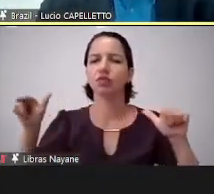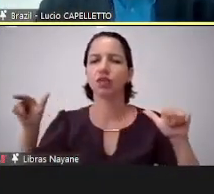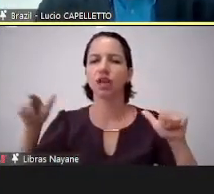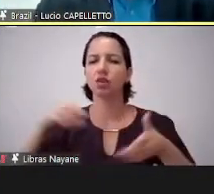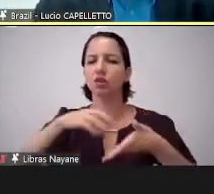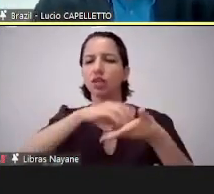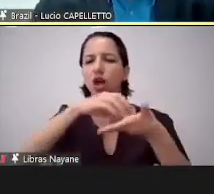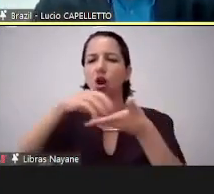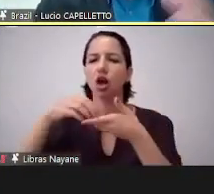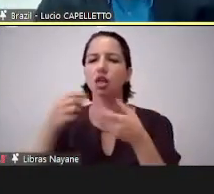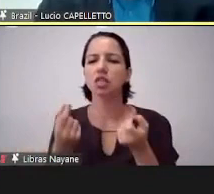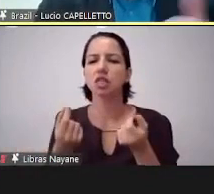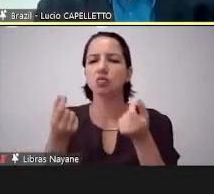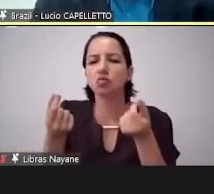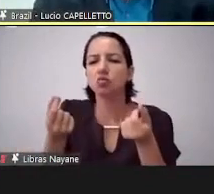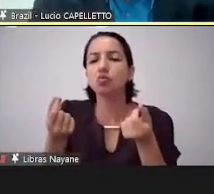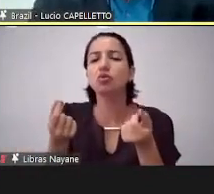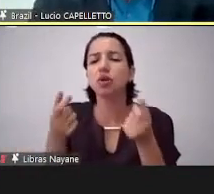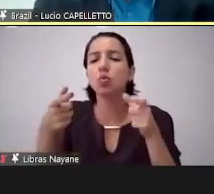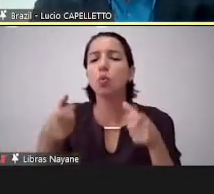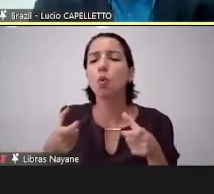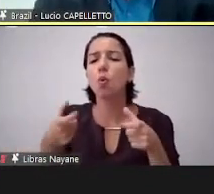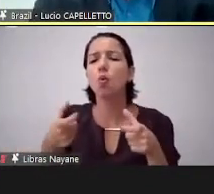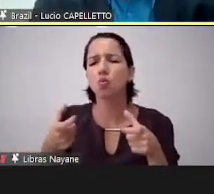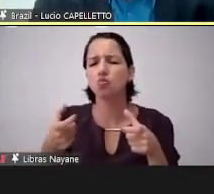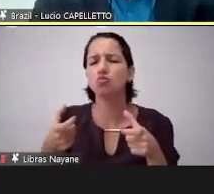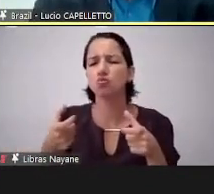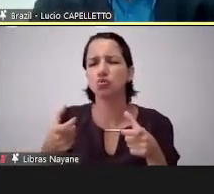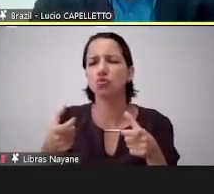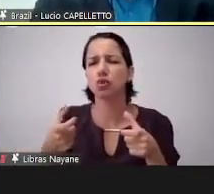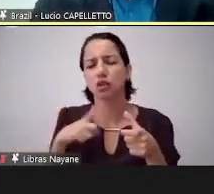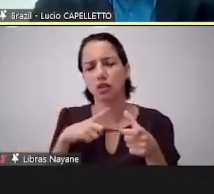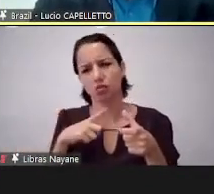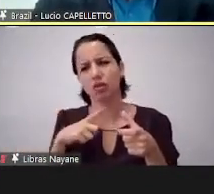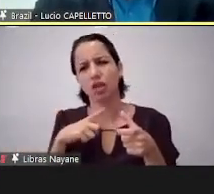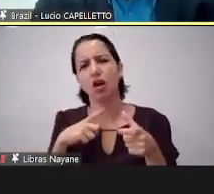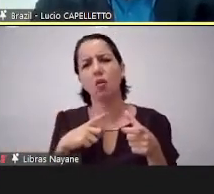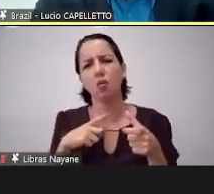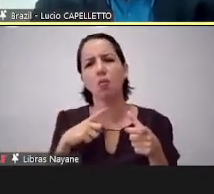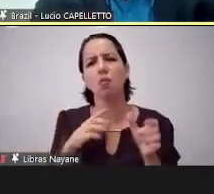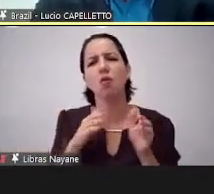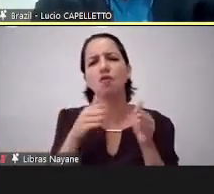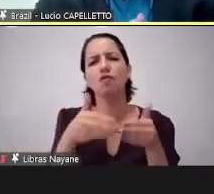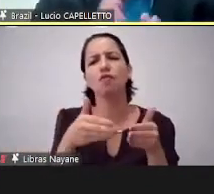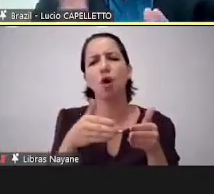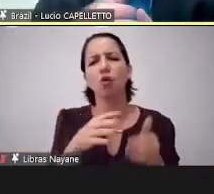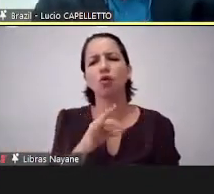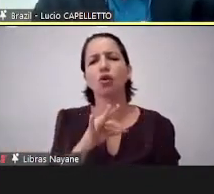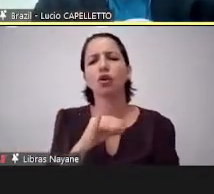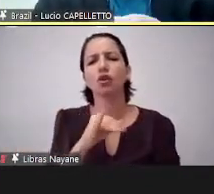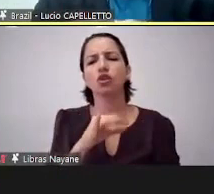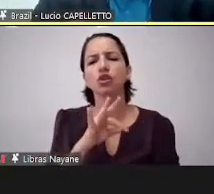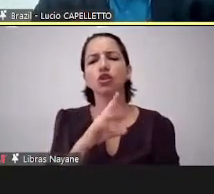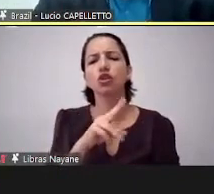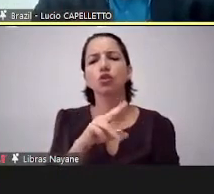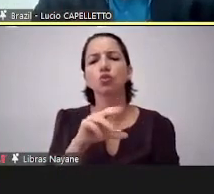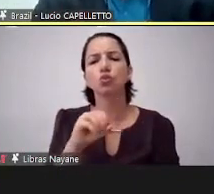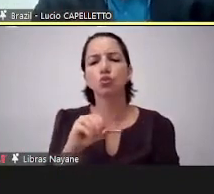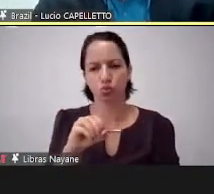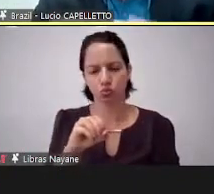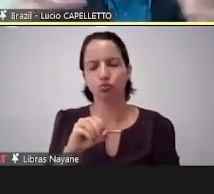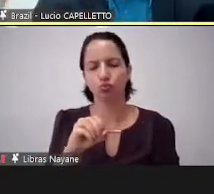Diversification of asset allocation is a trend. There is a concentration in public